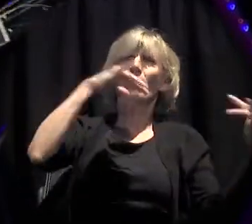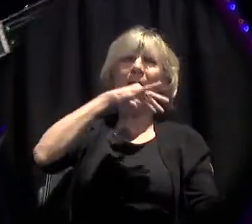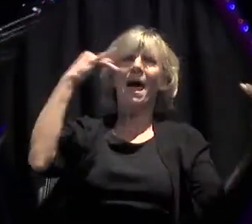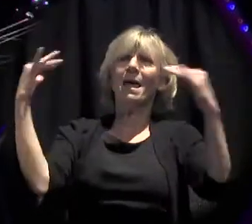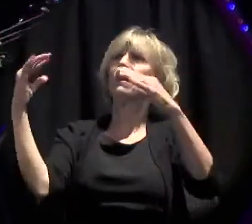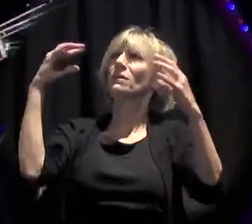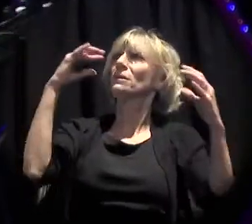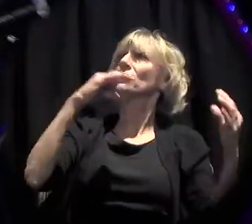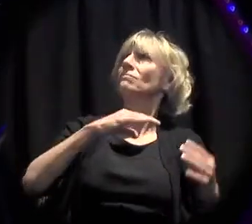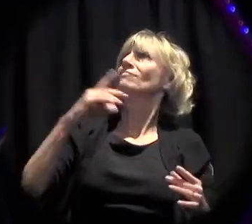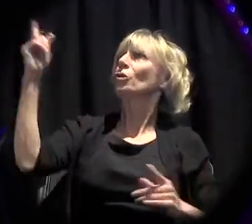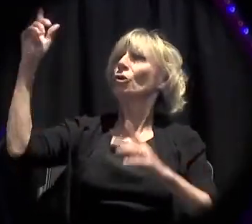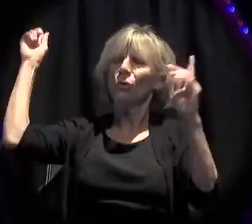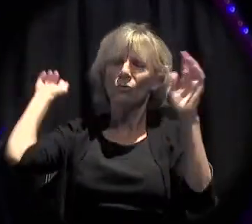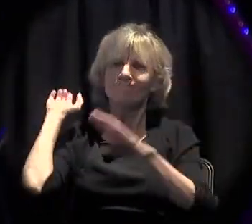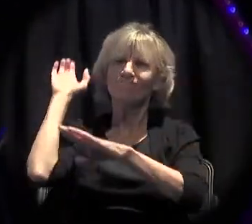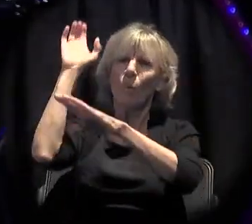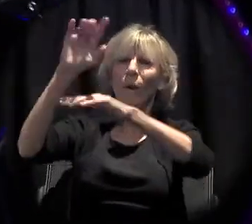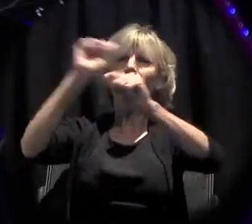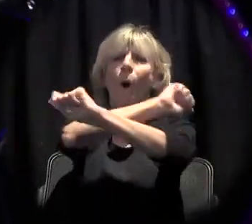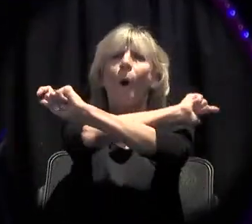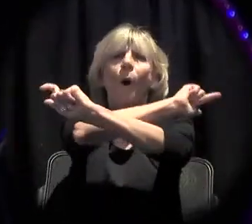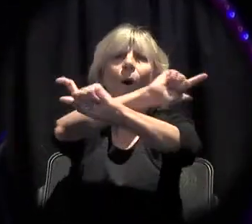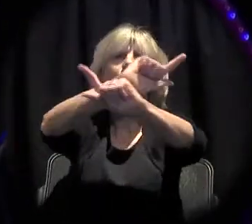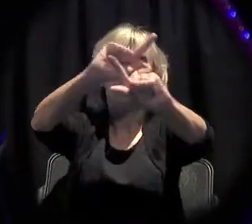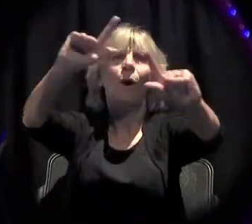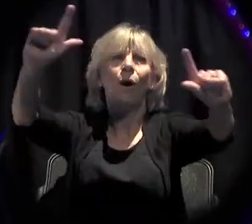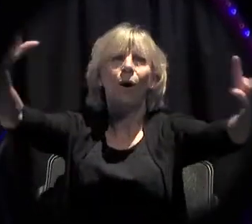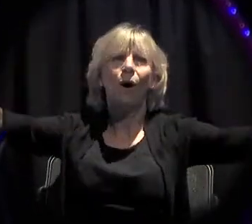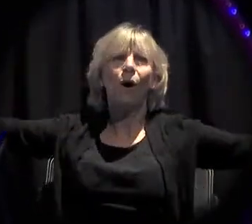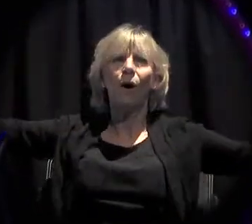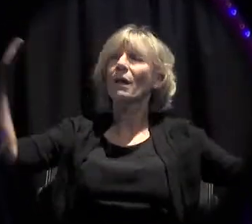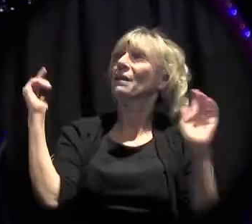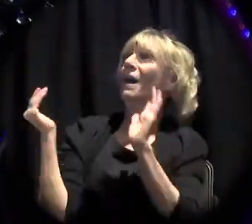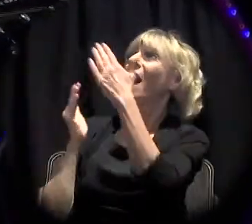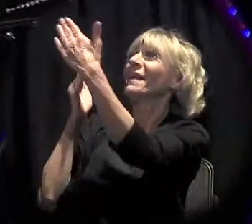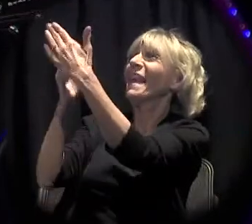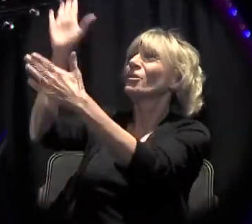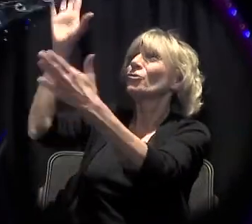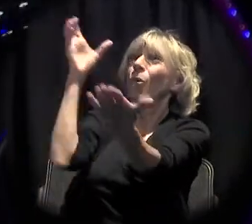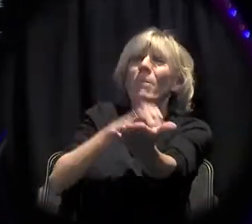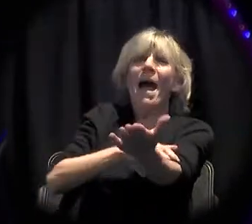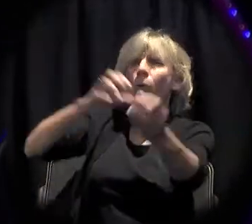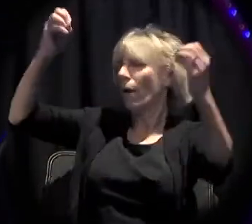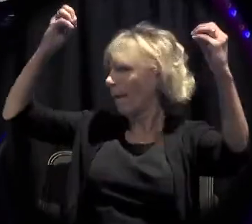battle. Sing it out. Nothing can stand against the power.